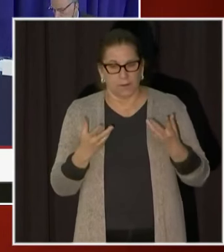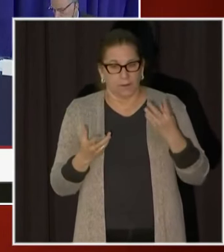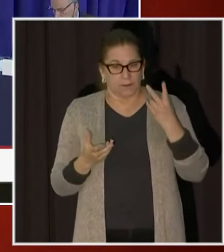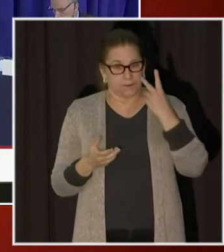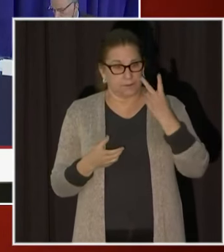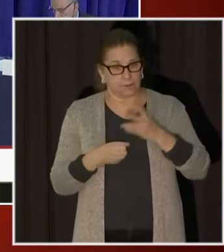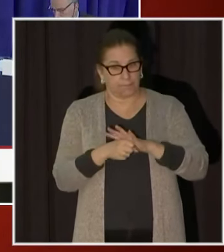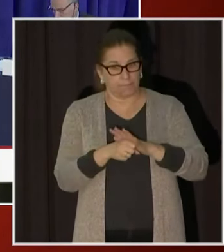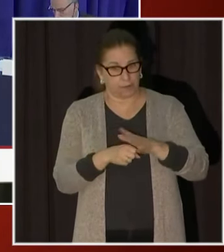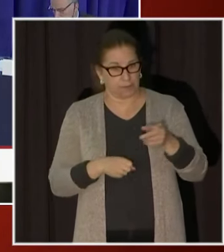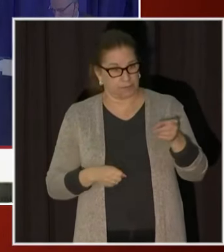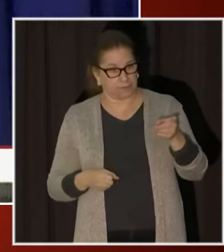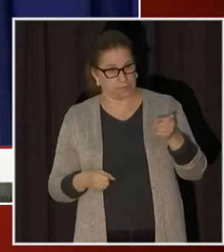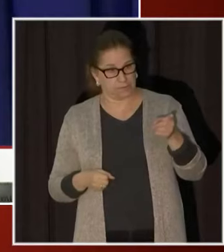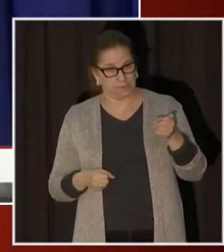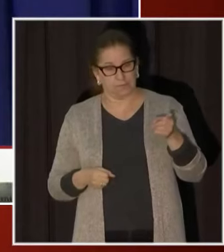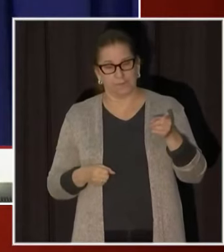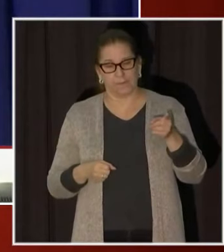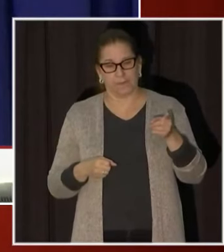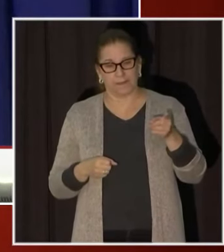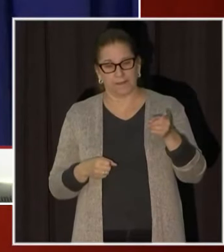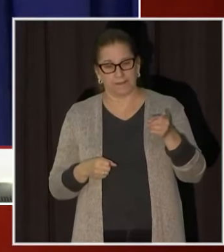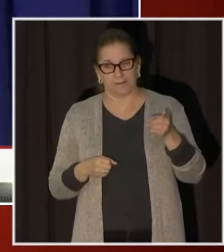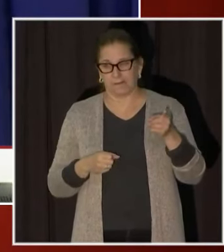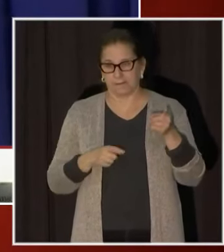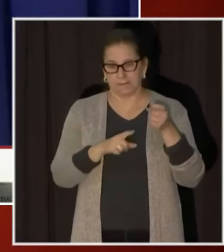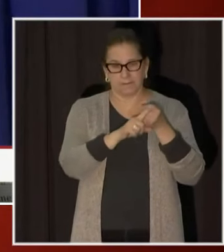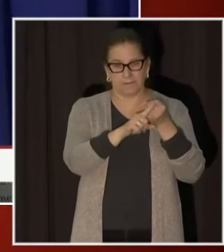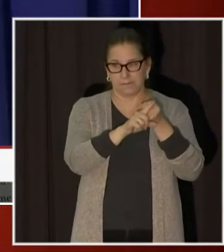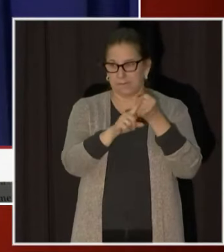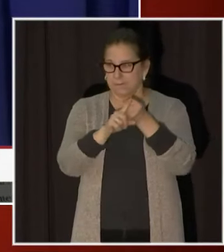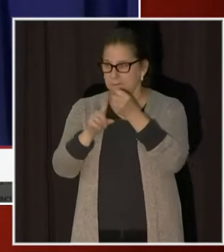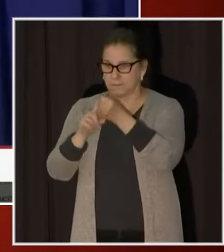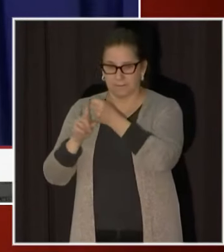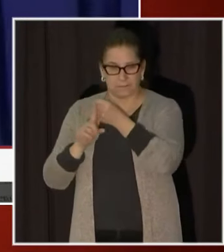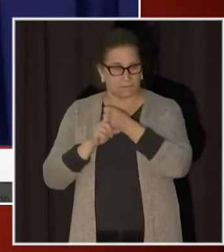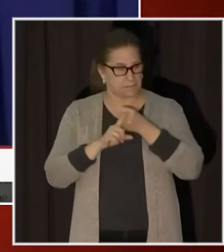presents in individuals and how the disease process